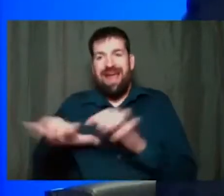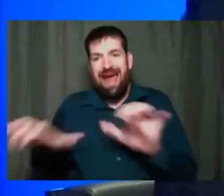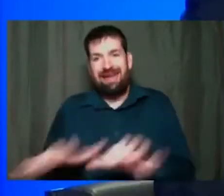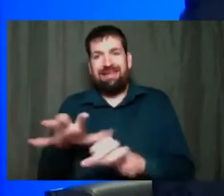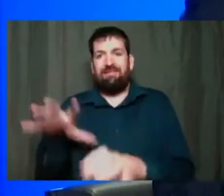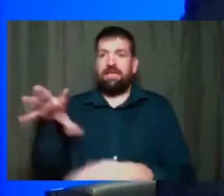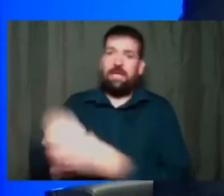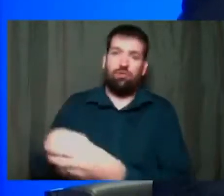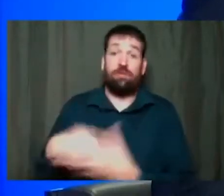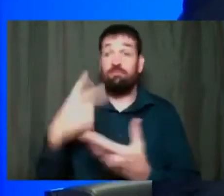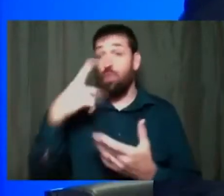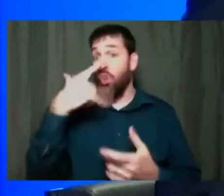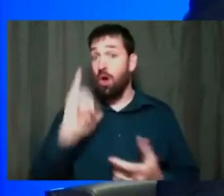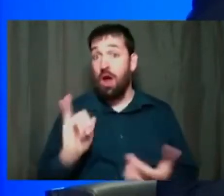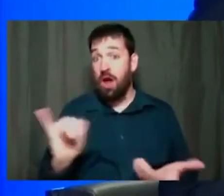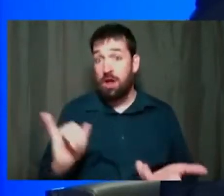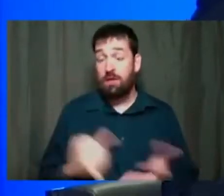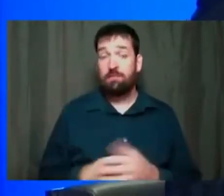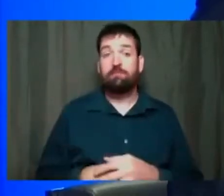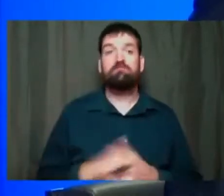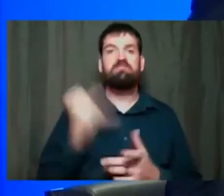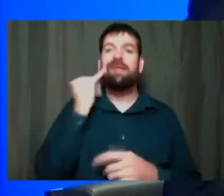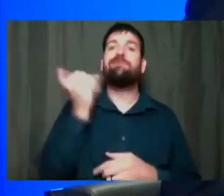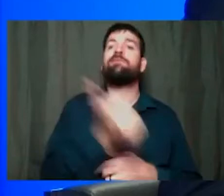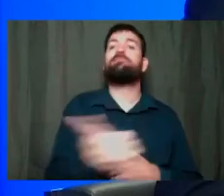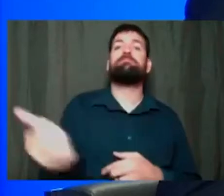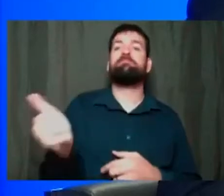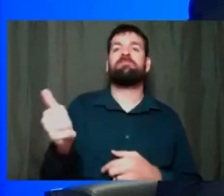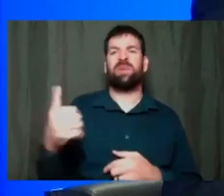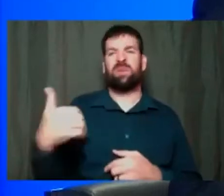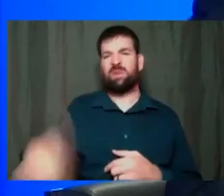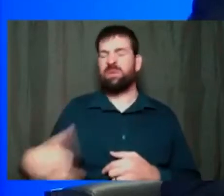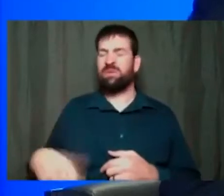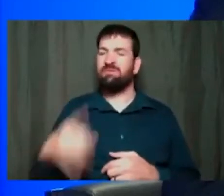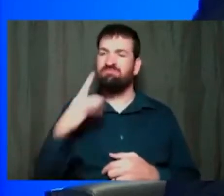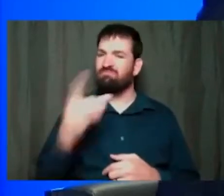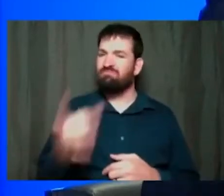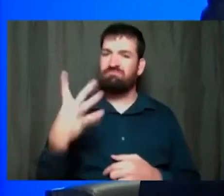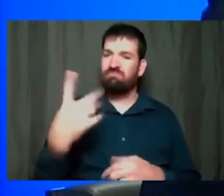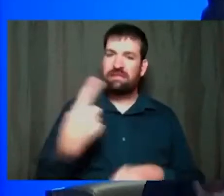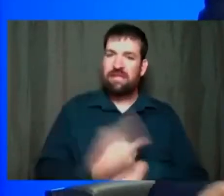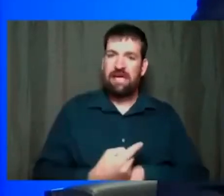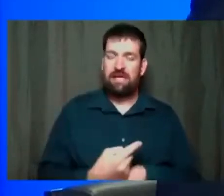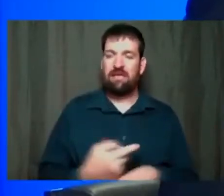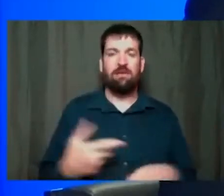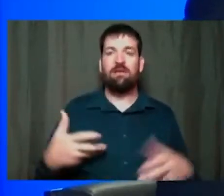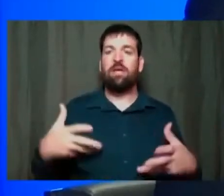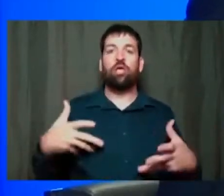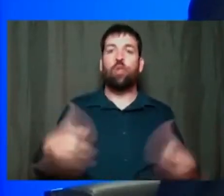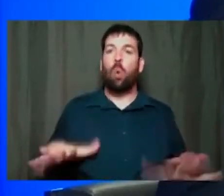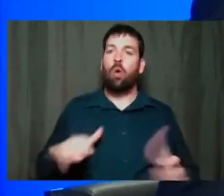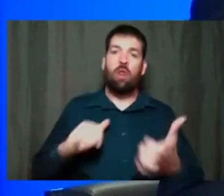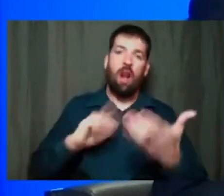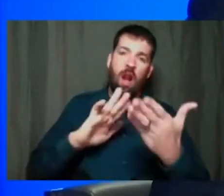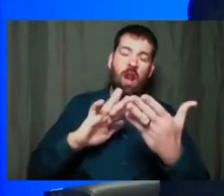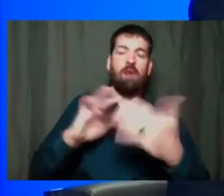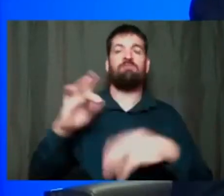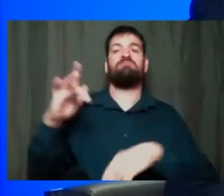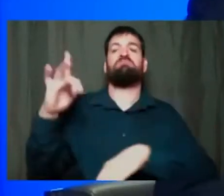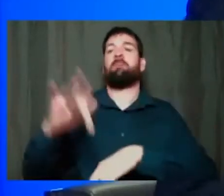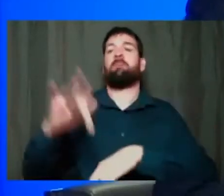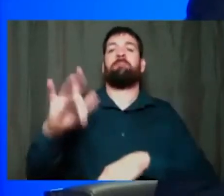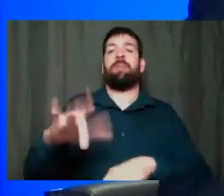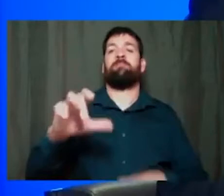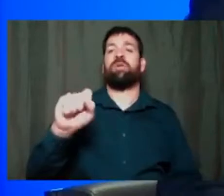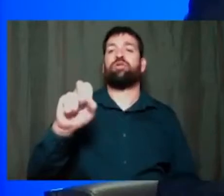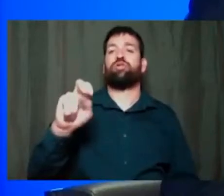is, if anybody here has ever had a really rough day, something that they really didn't want to go and face, and they hit the snooze a couple more times, and maybe they wind up sleeping